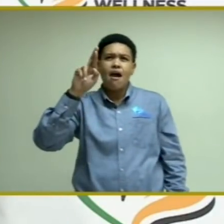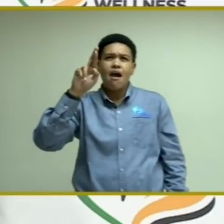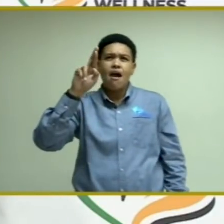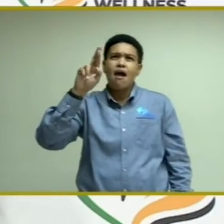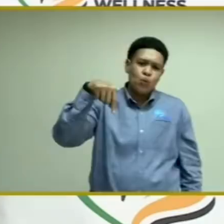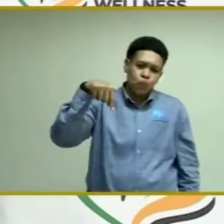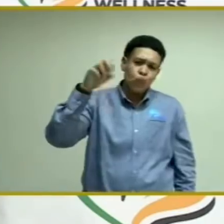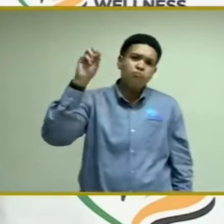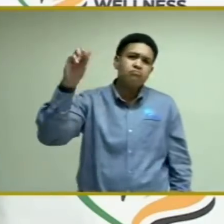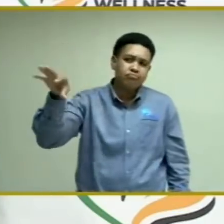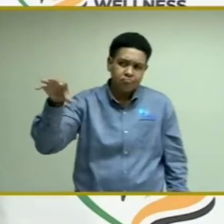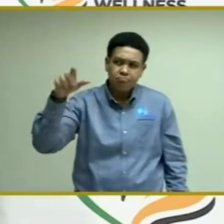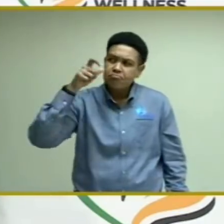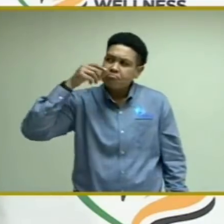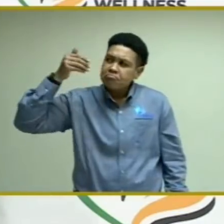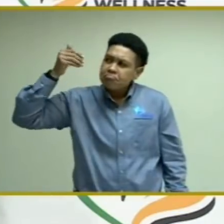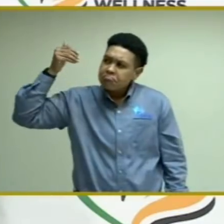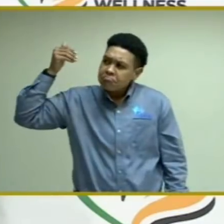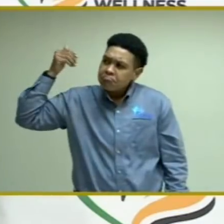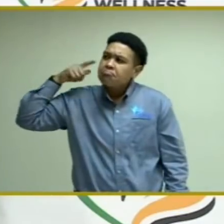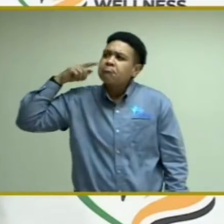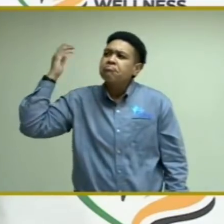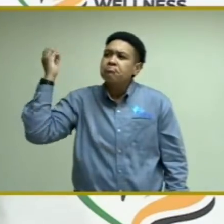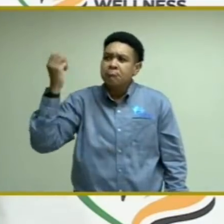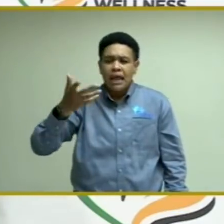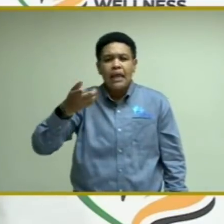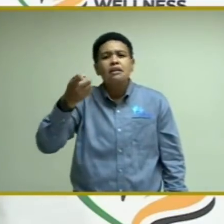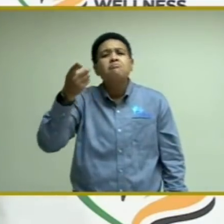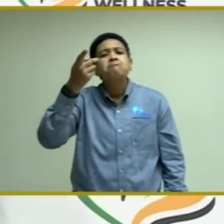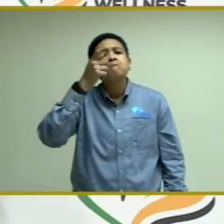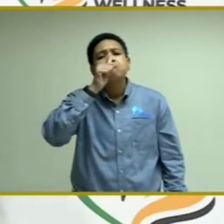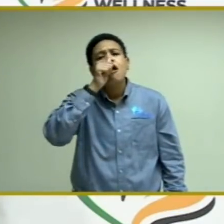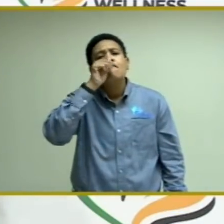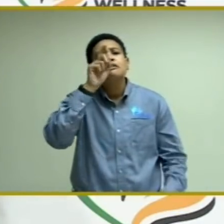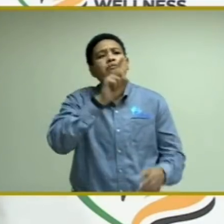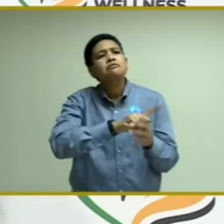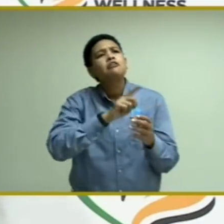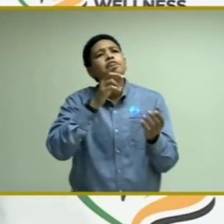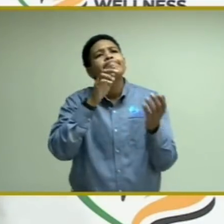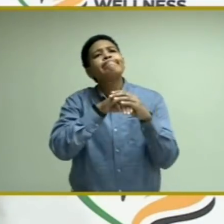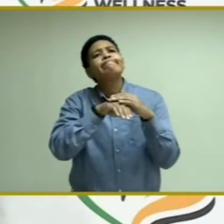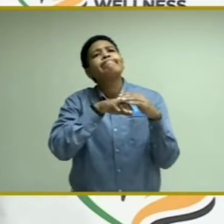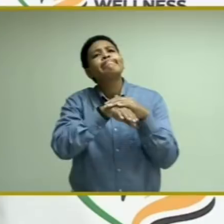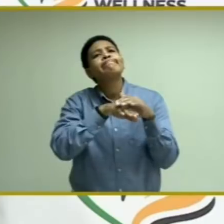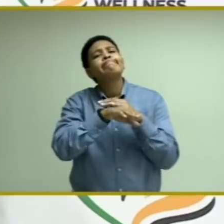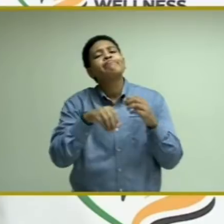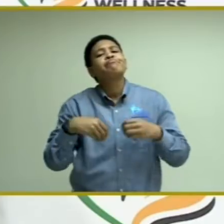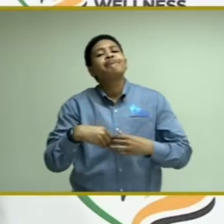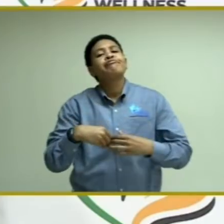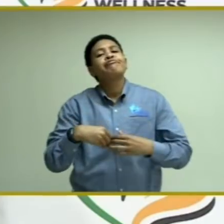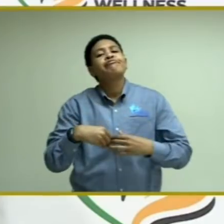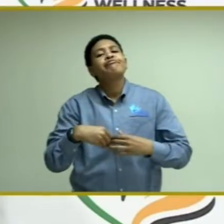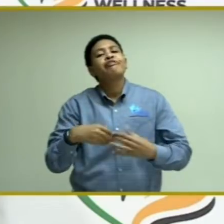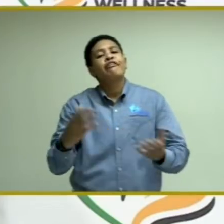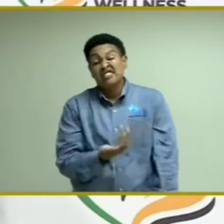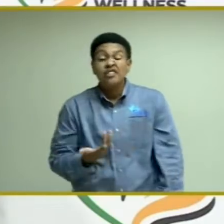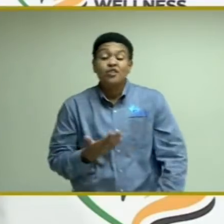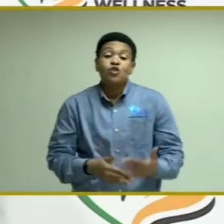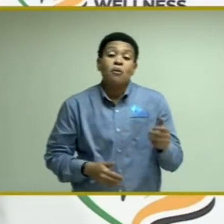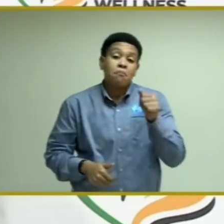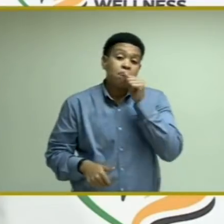RFQ some time ago, and have brought on board a number of private entities, which involves private doctors. So some of the